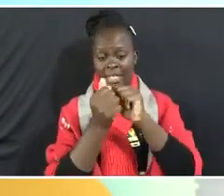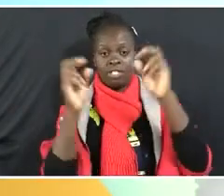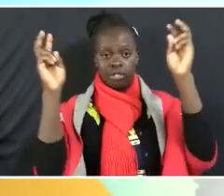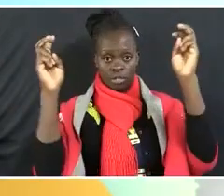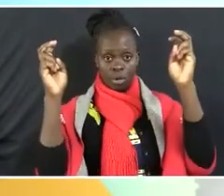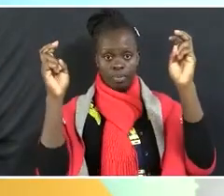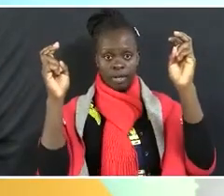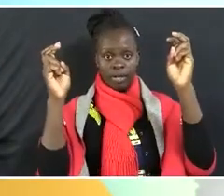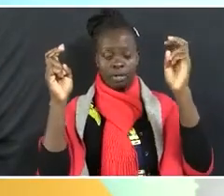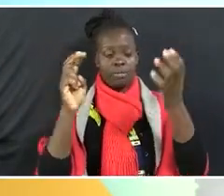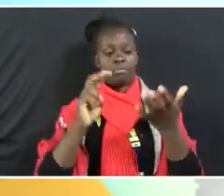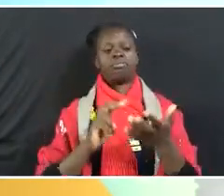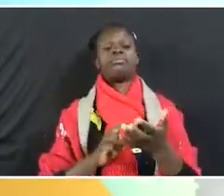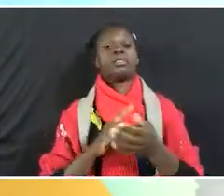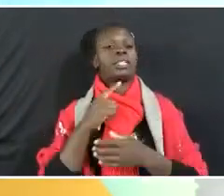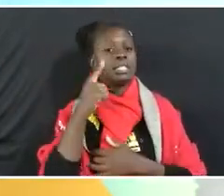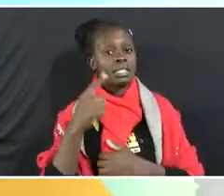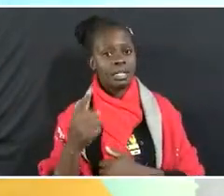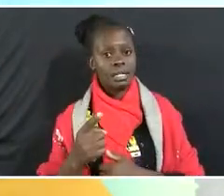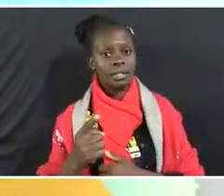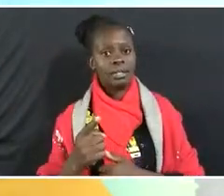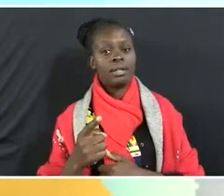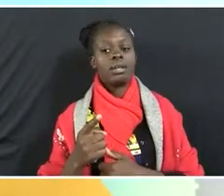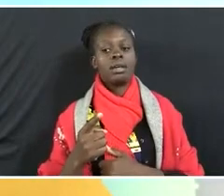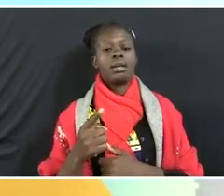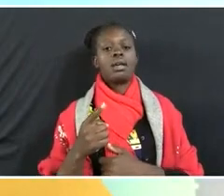care your son."